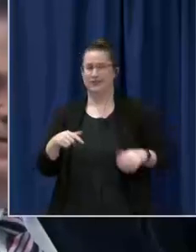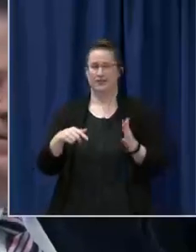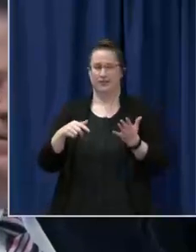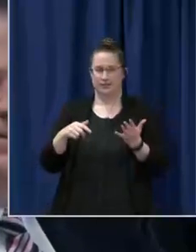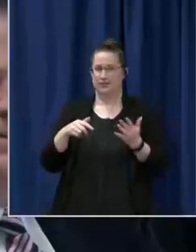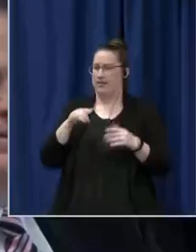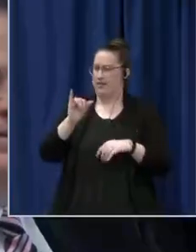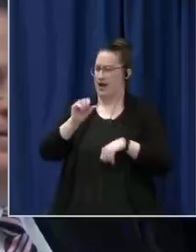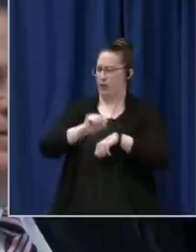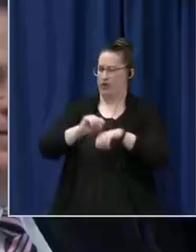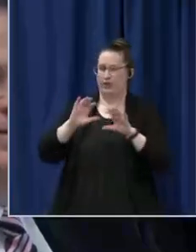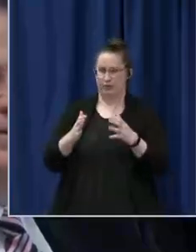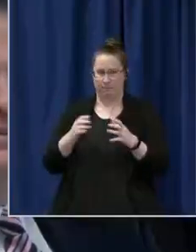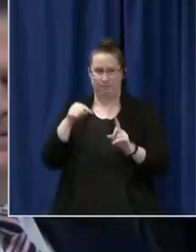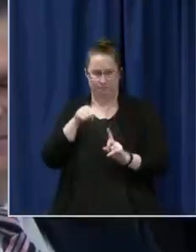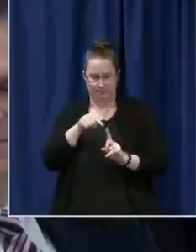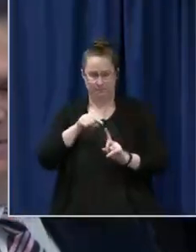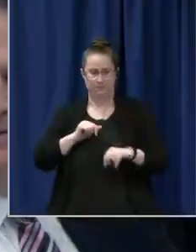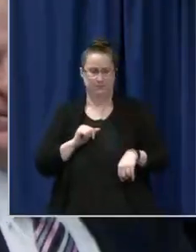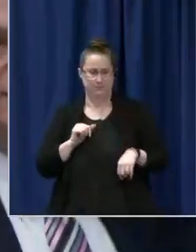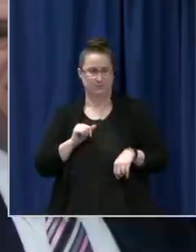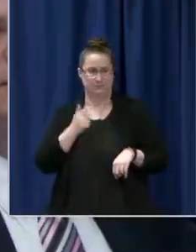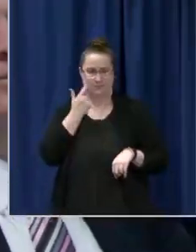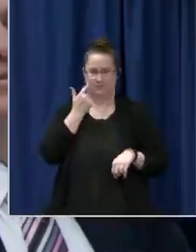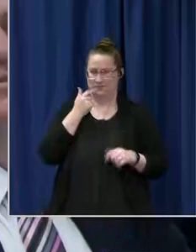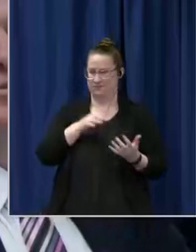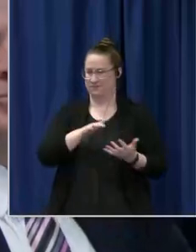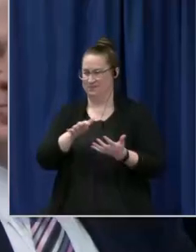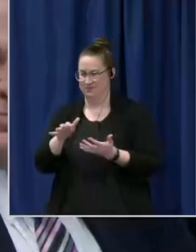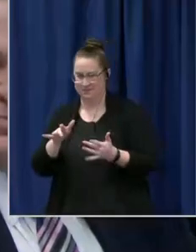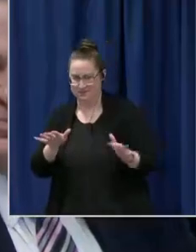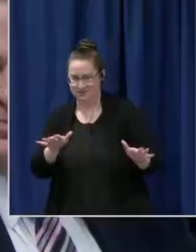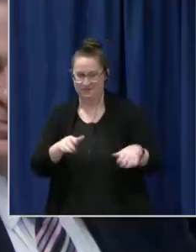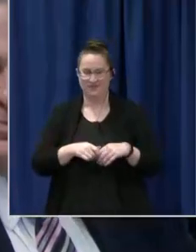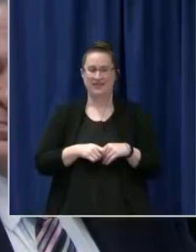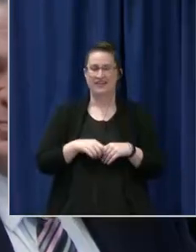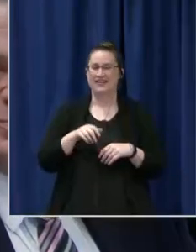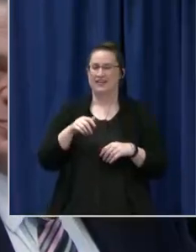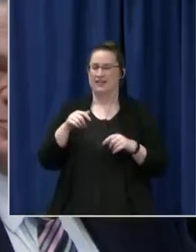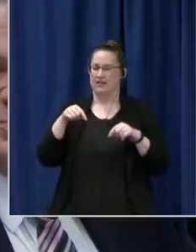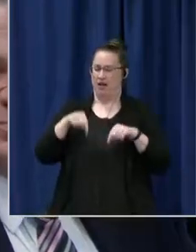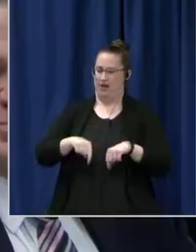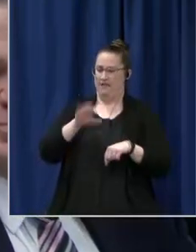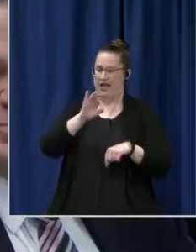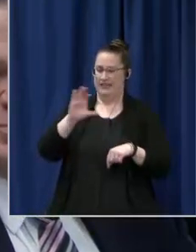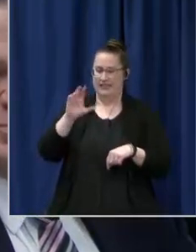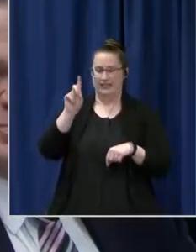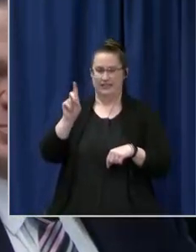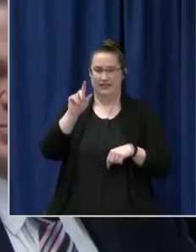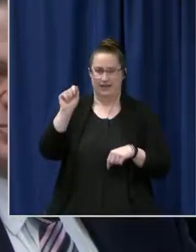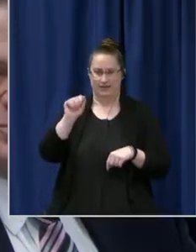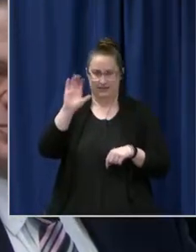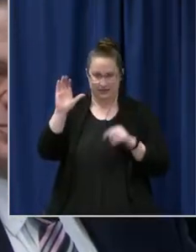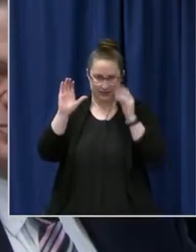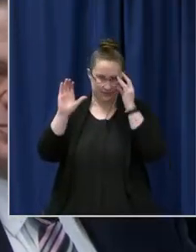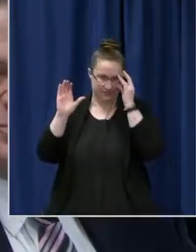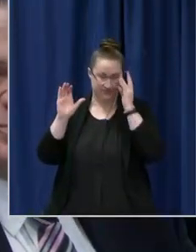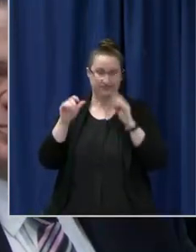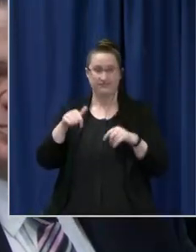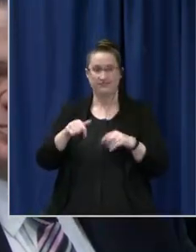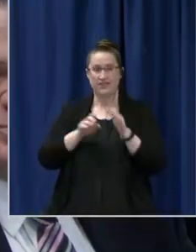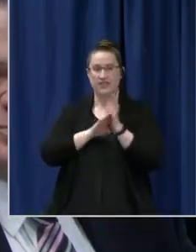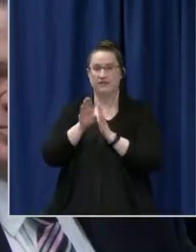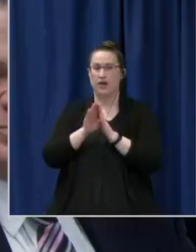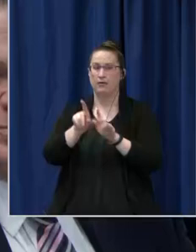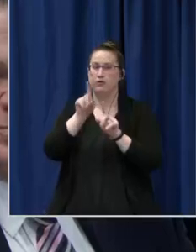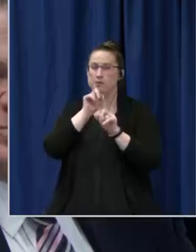otherwise Working Group, of the FCC's Disability Advisory Committee has developed this report